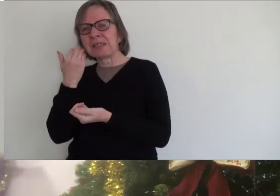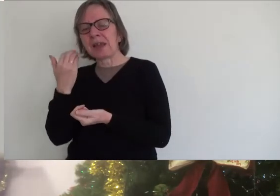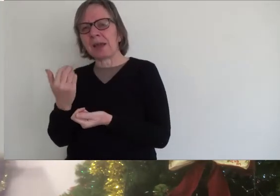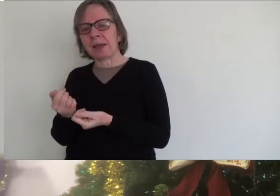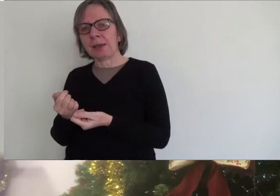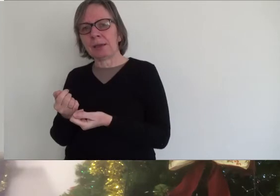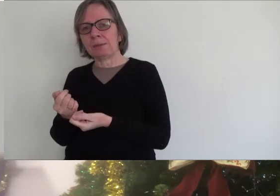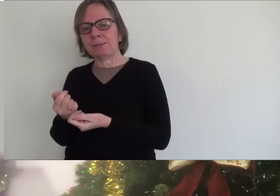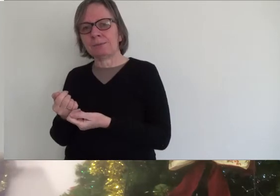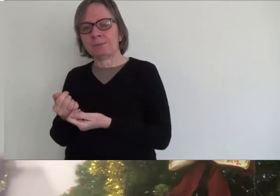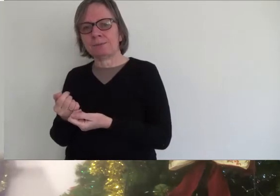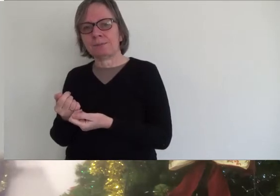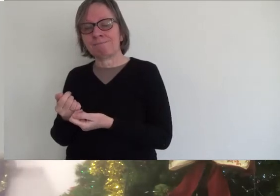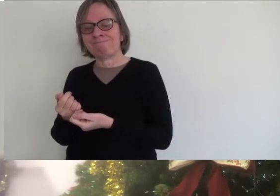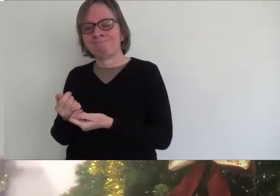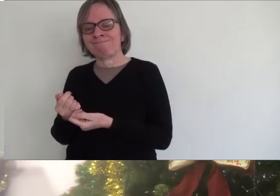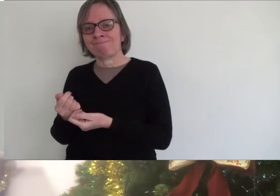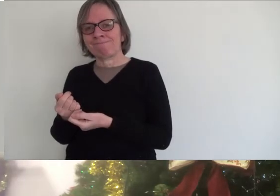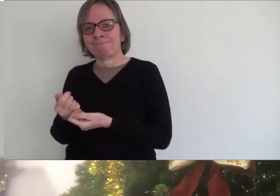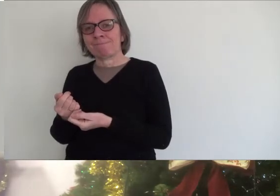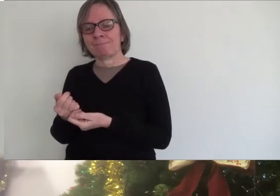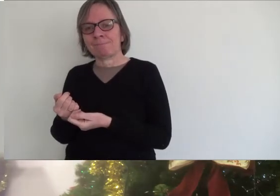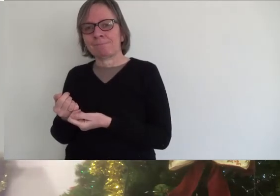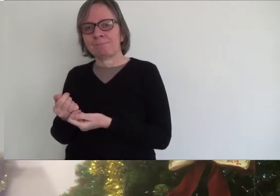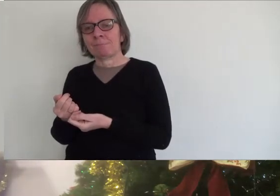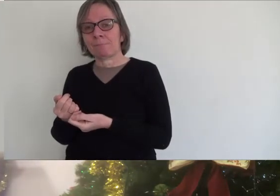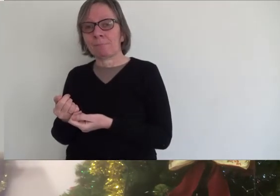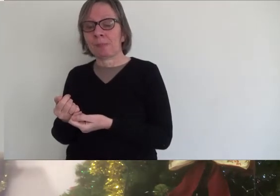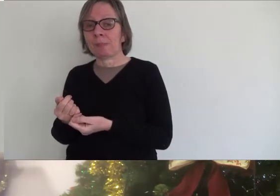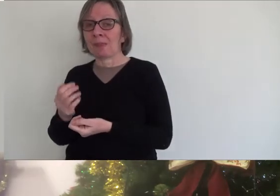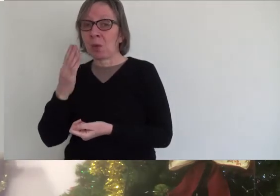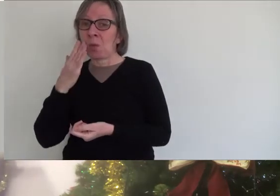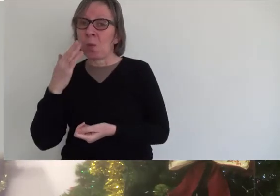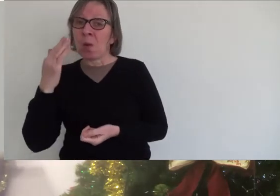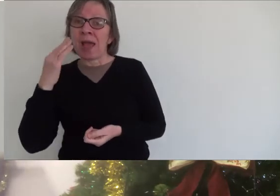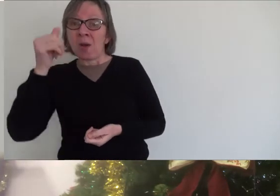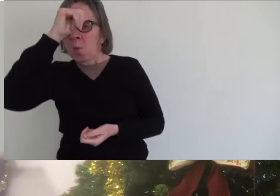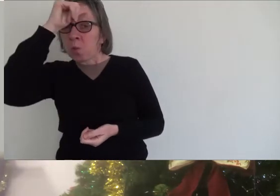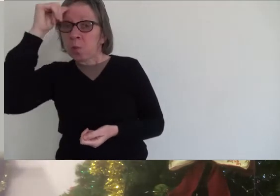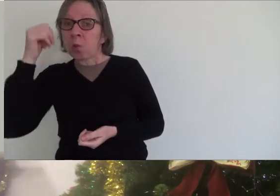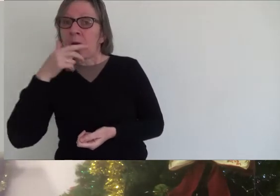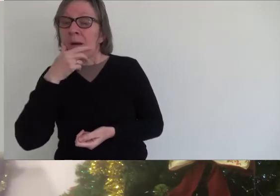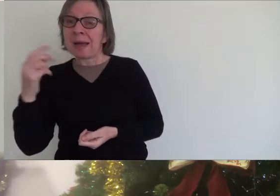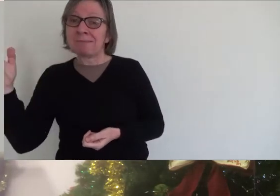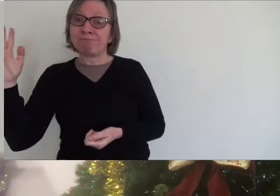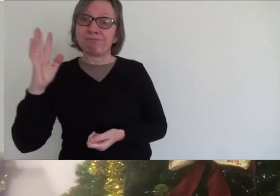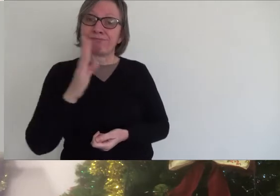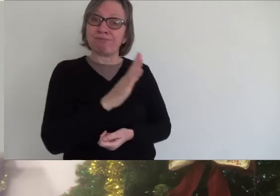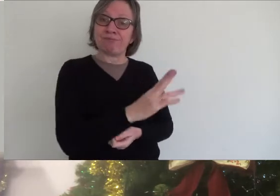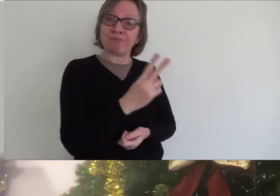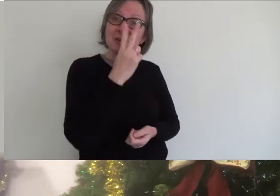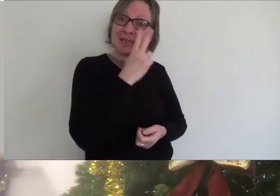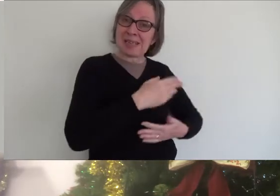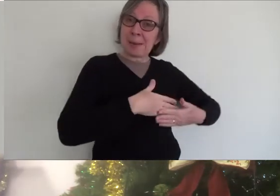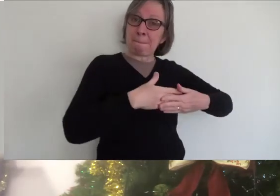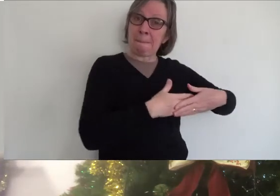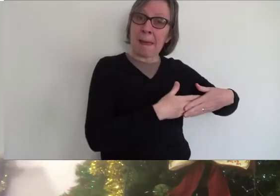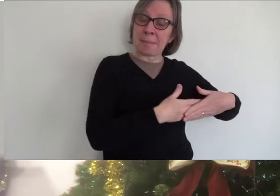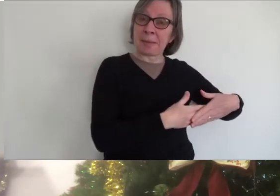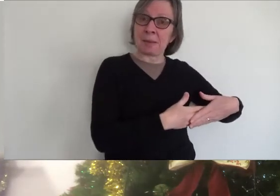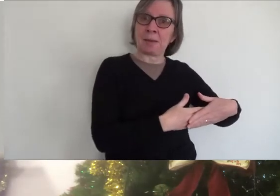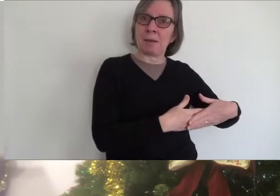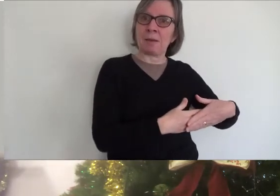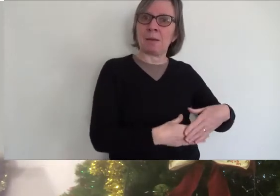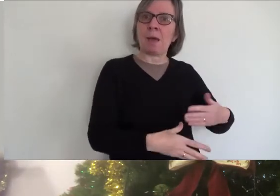And for the Magi, they had affirmation, because after they'd seen the child, then God spoke to them in a dream